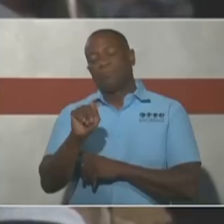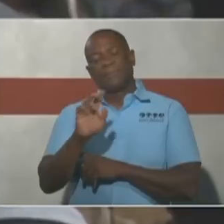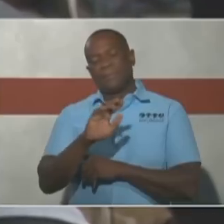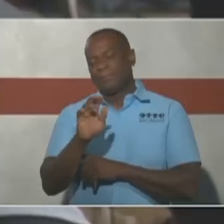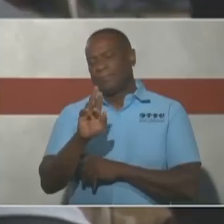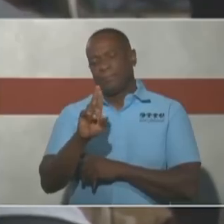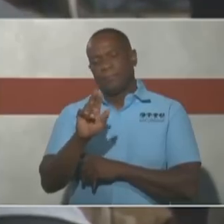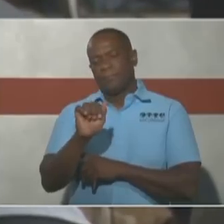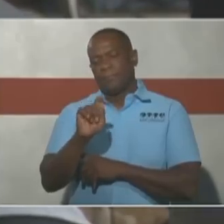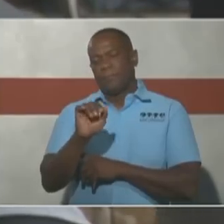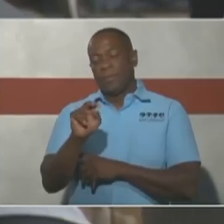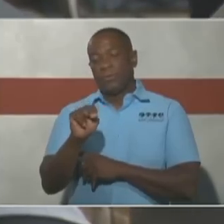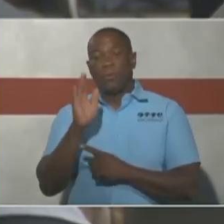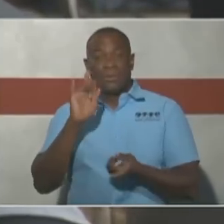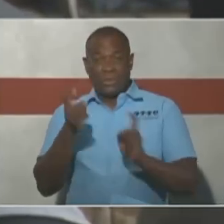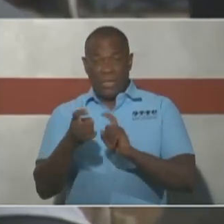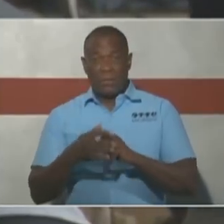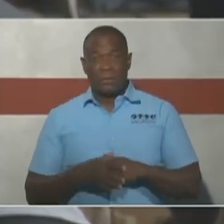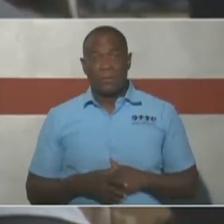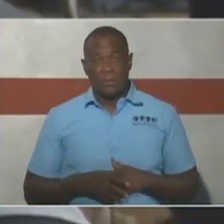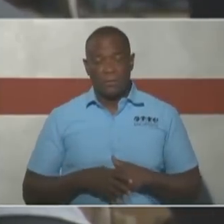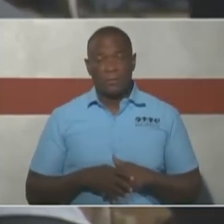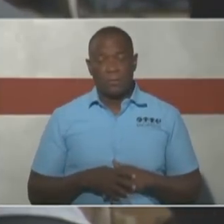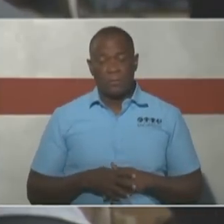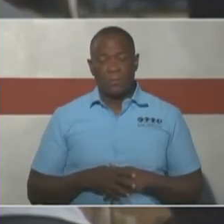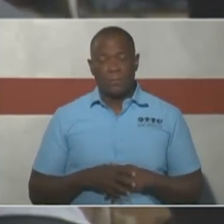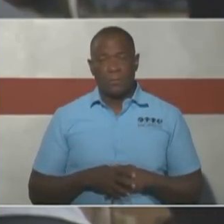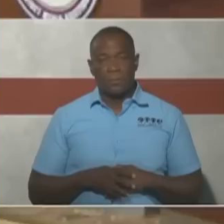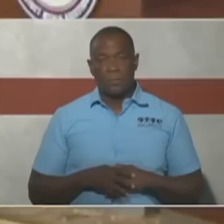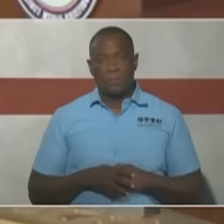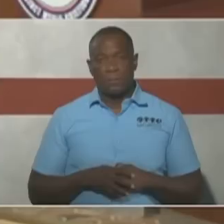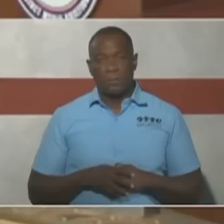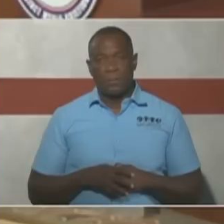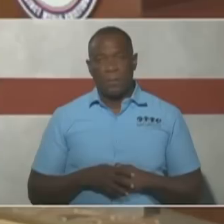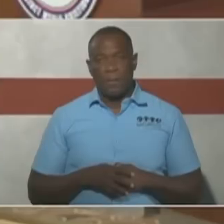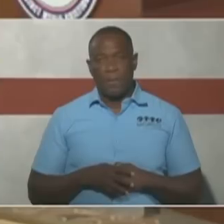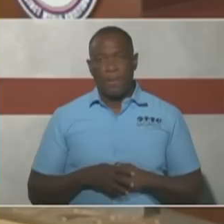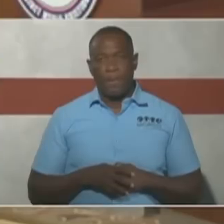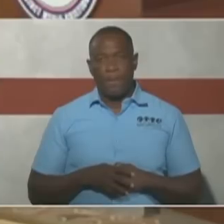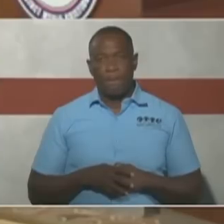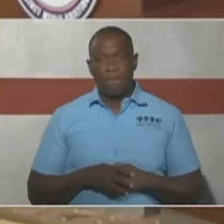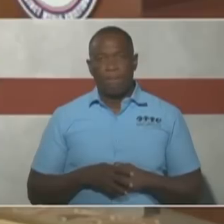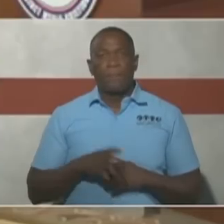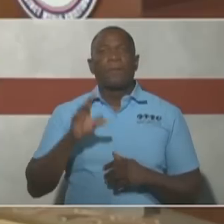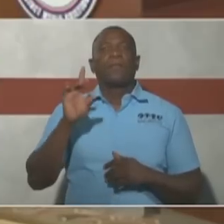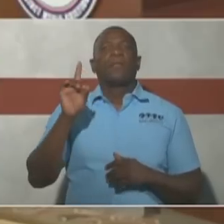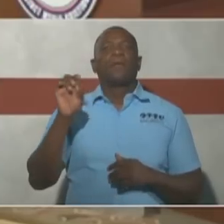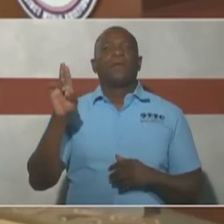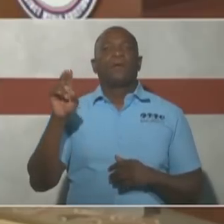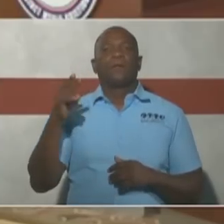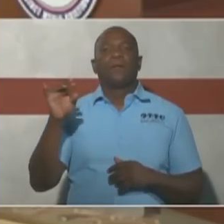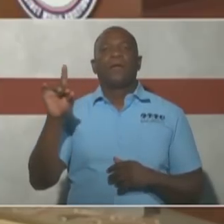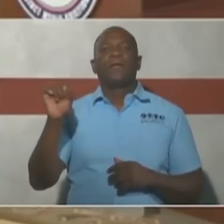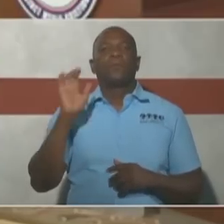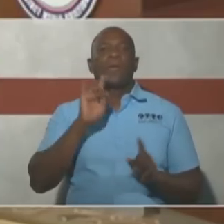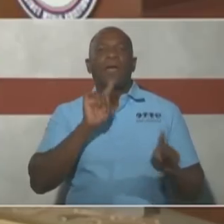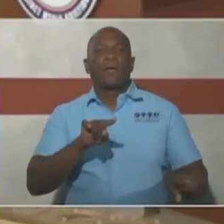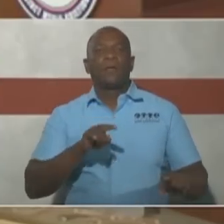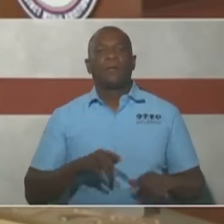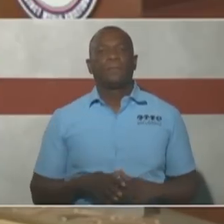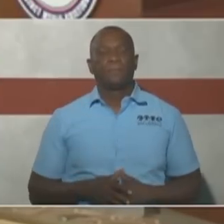we're expecting high hundreds of cases, right? Do we have projections for how many of those would require hospitalizations and even